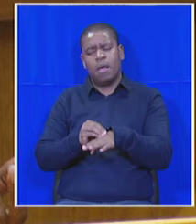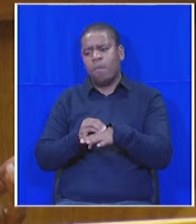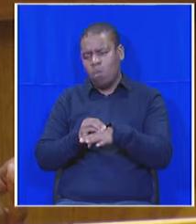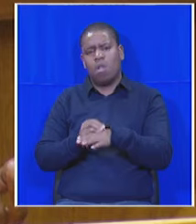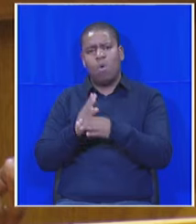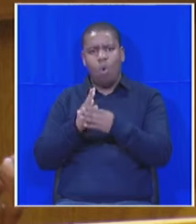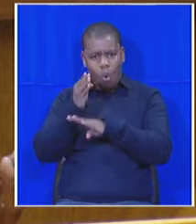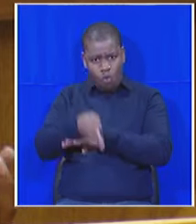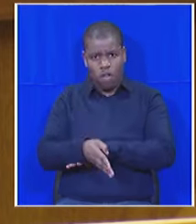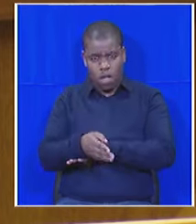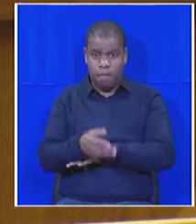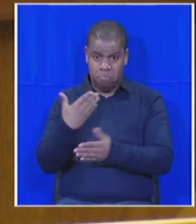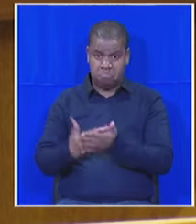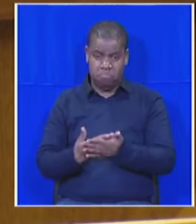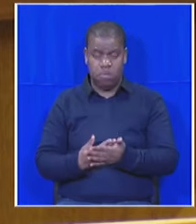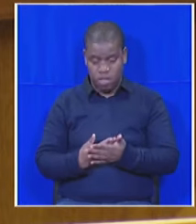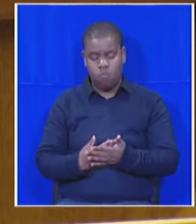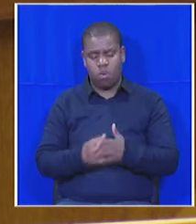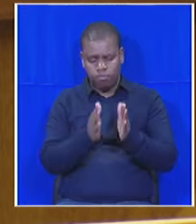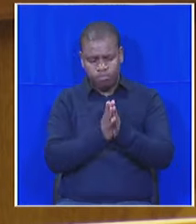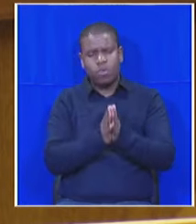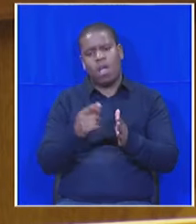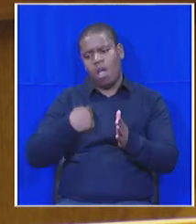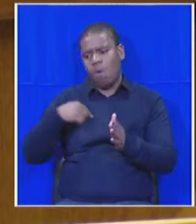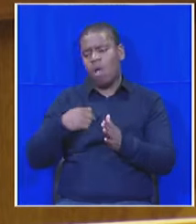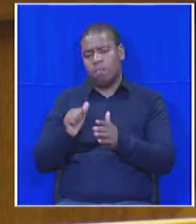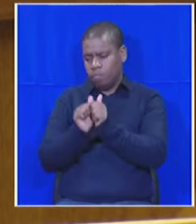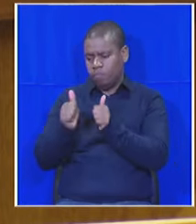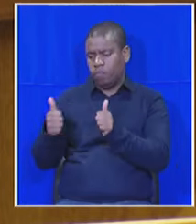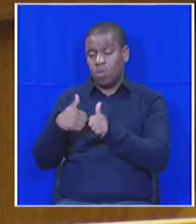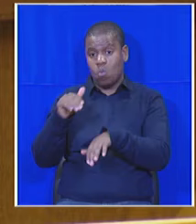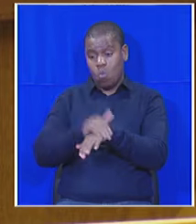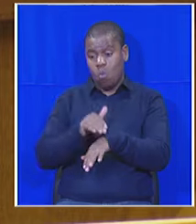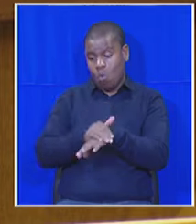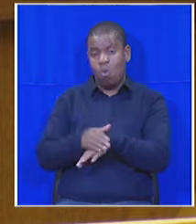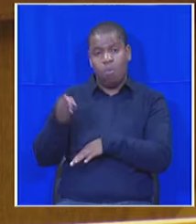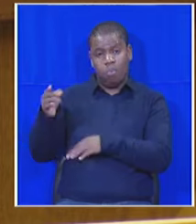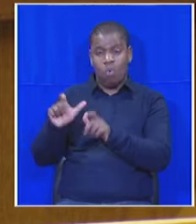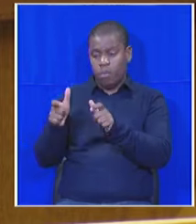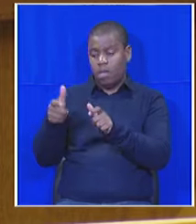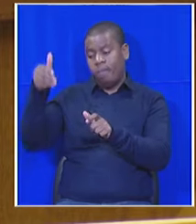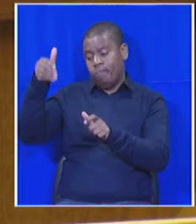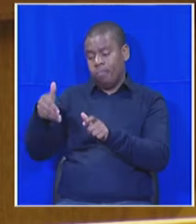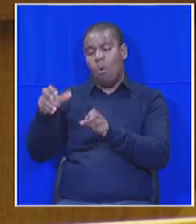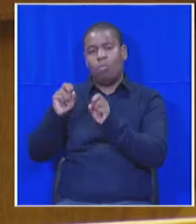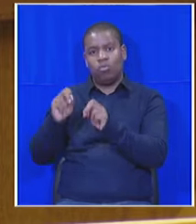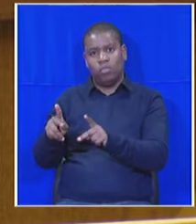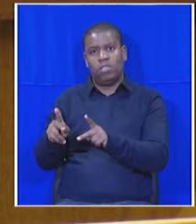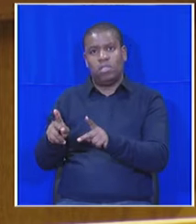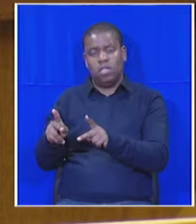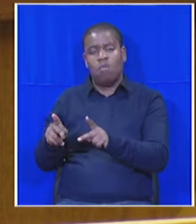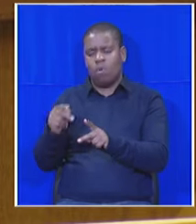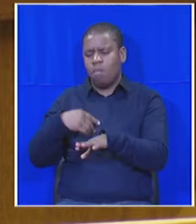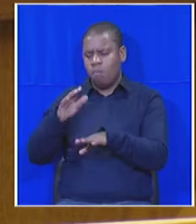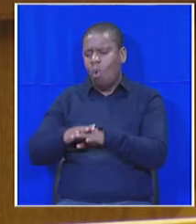to our own colleagues who were just here, in the committee, we had an opportunity to